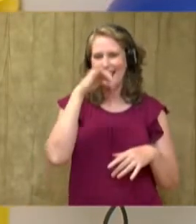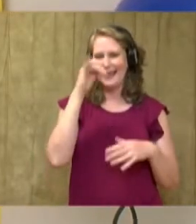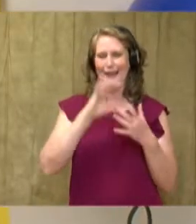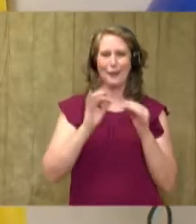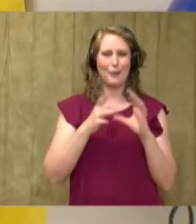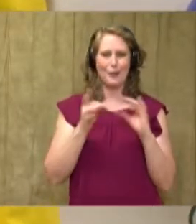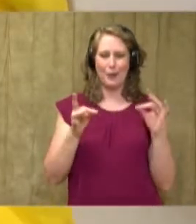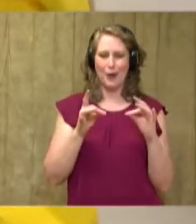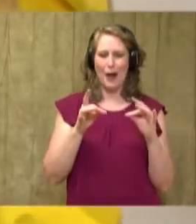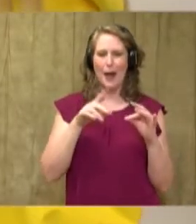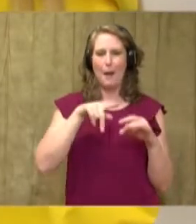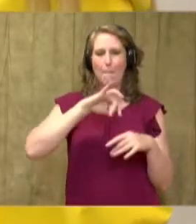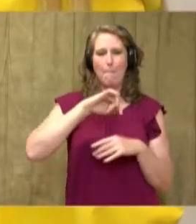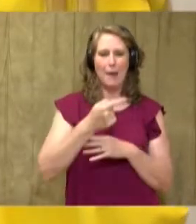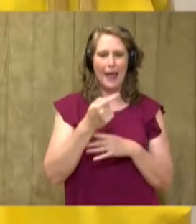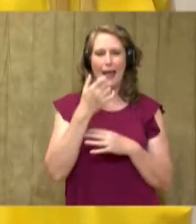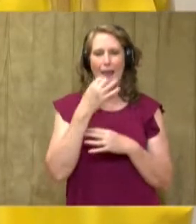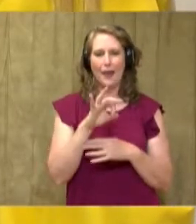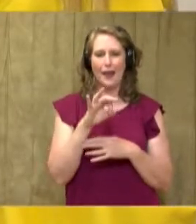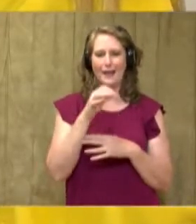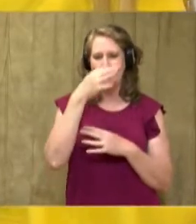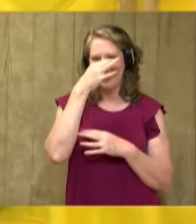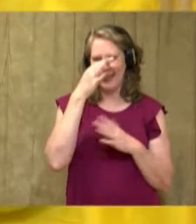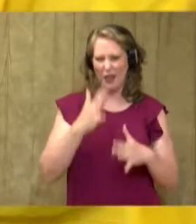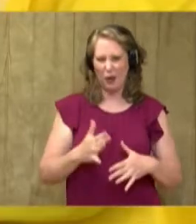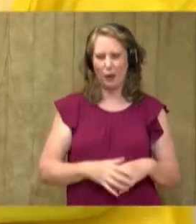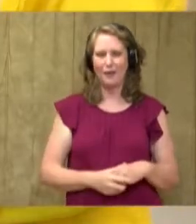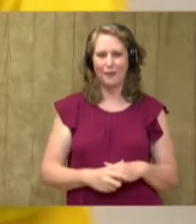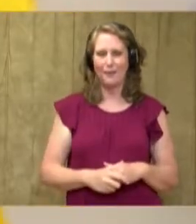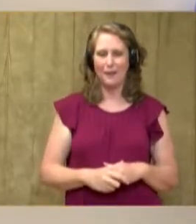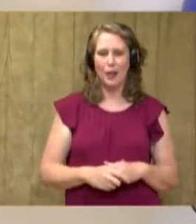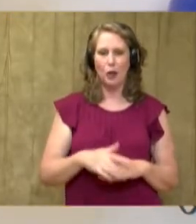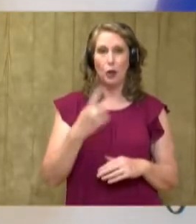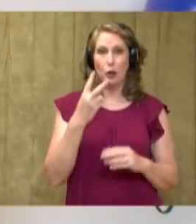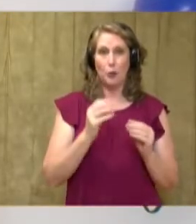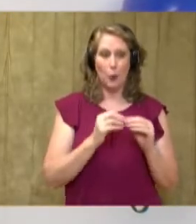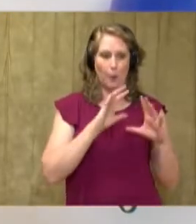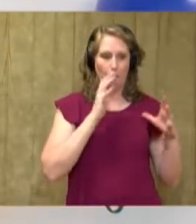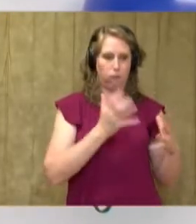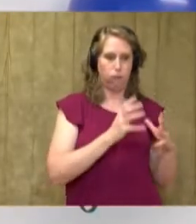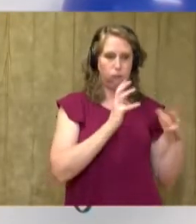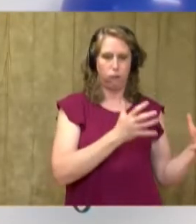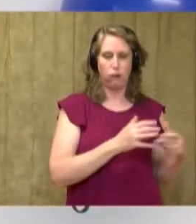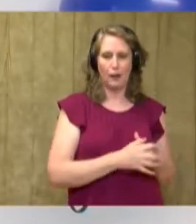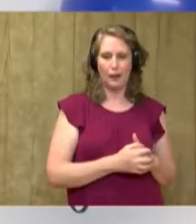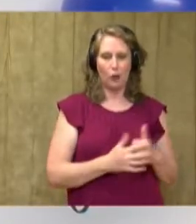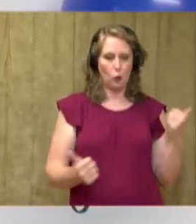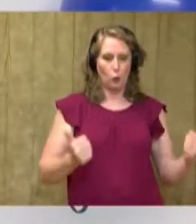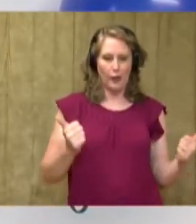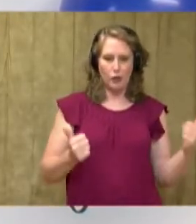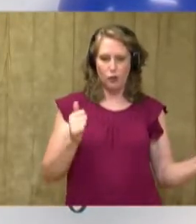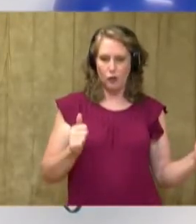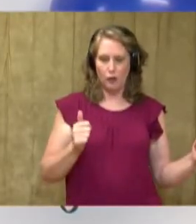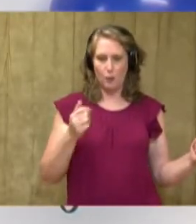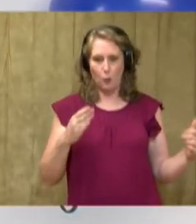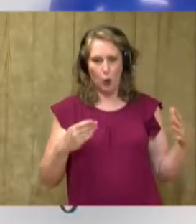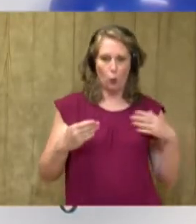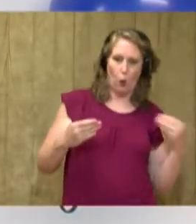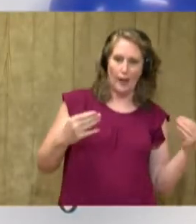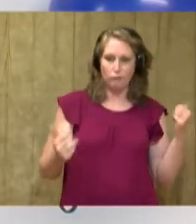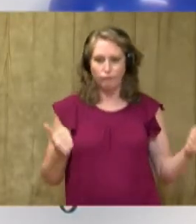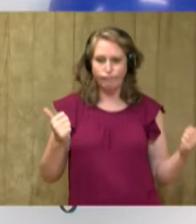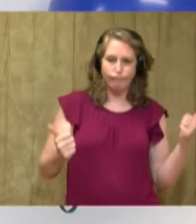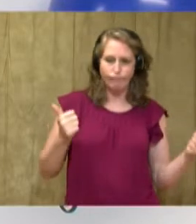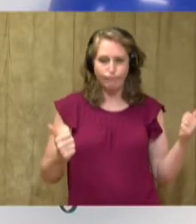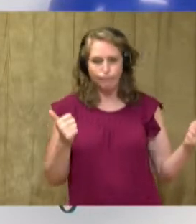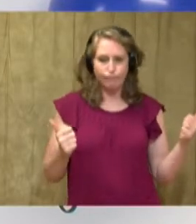story. Pig the Stinker. All right, two more. Here we go. Which one y'all want me to do? White or